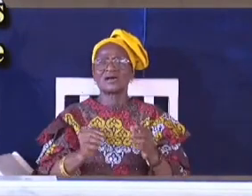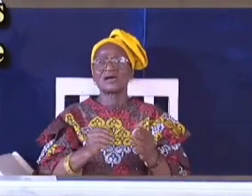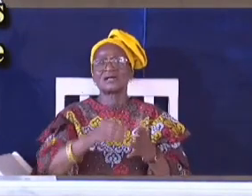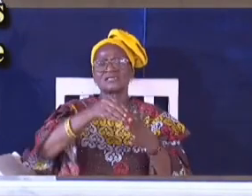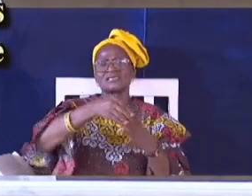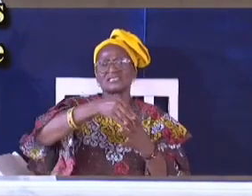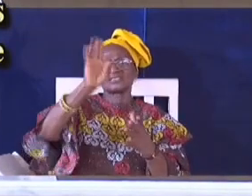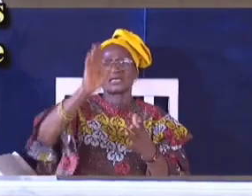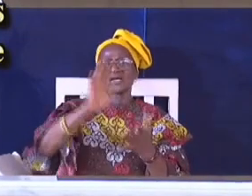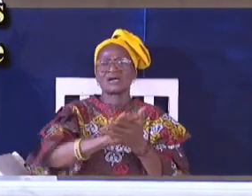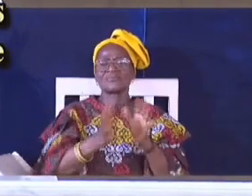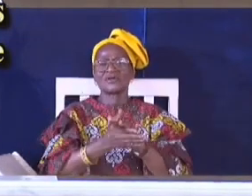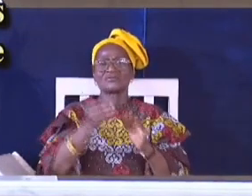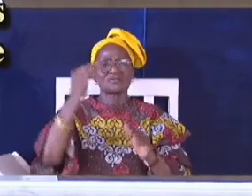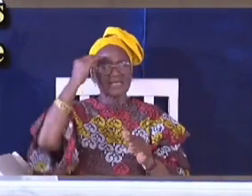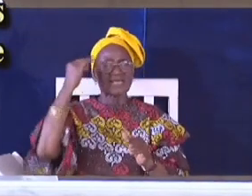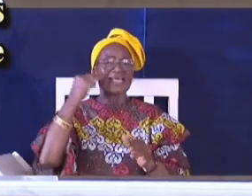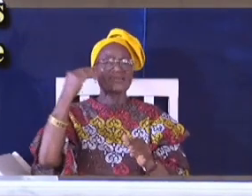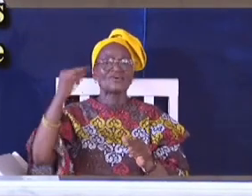the head of the corner.